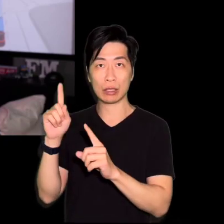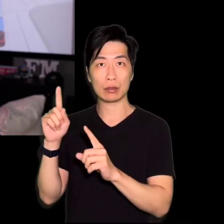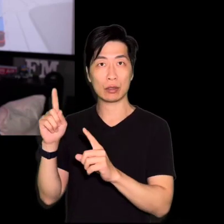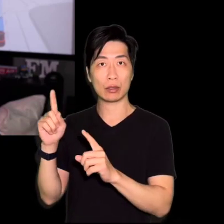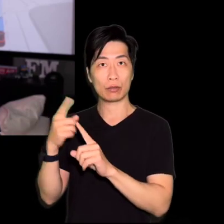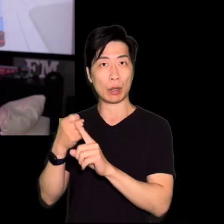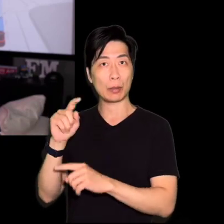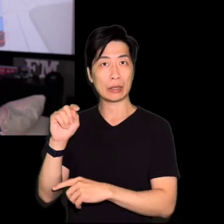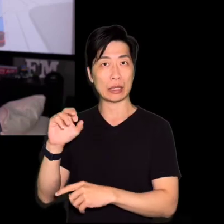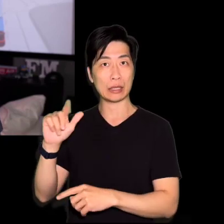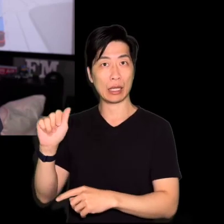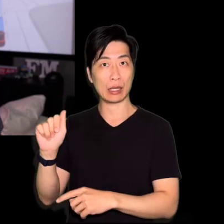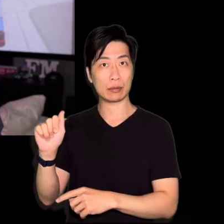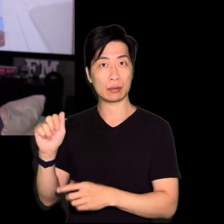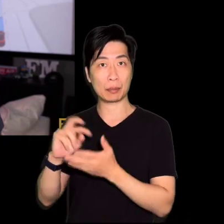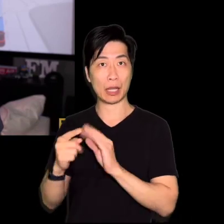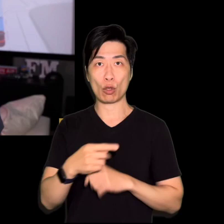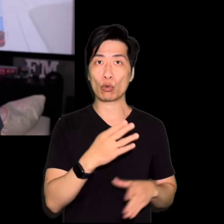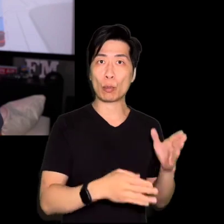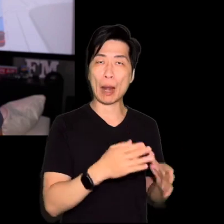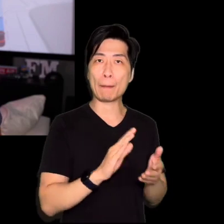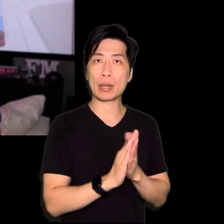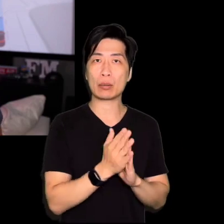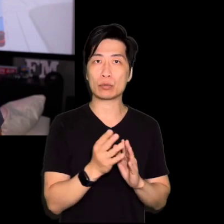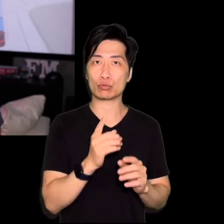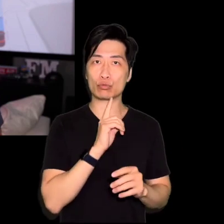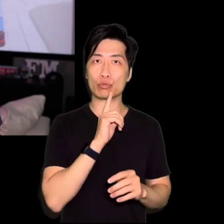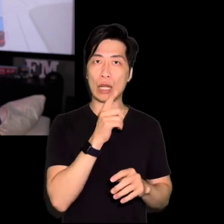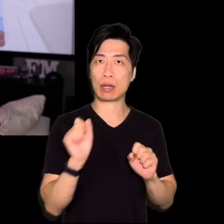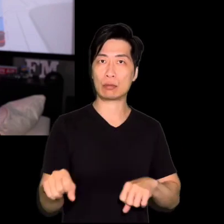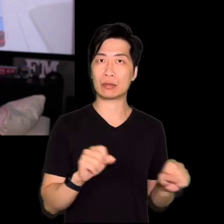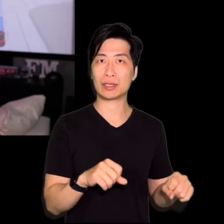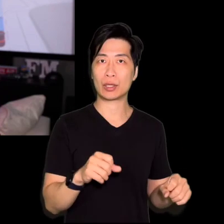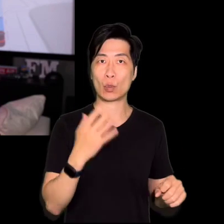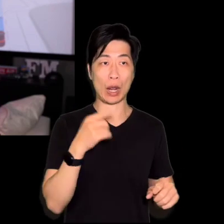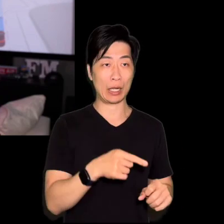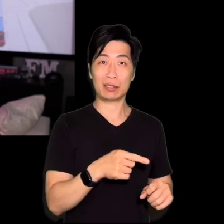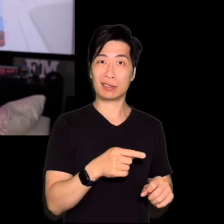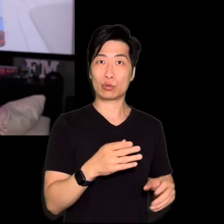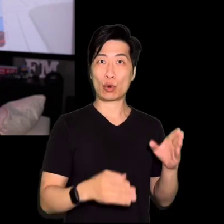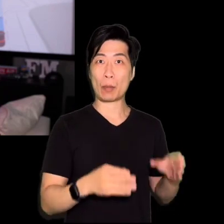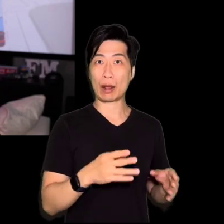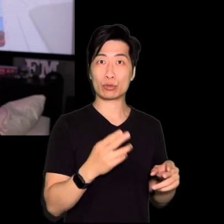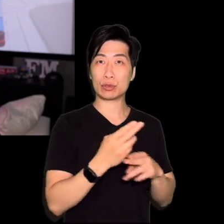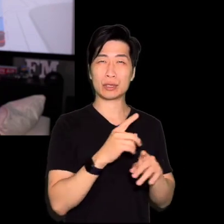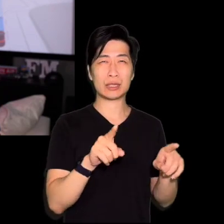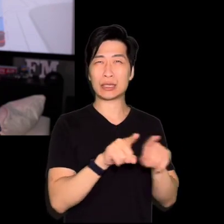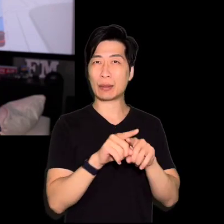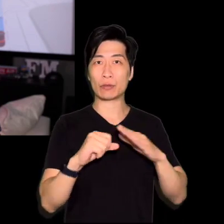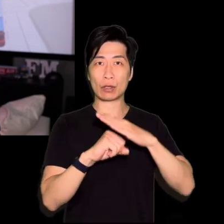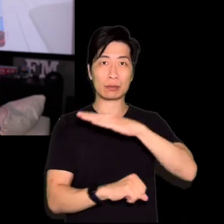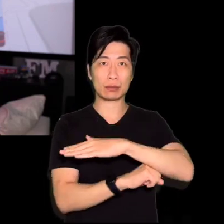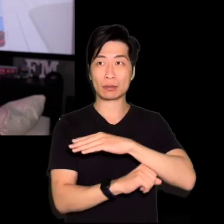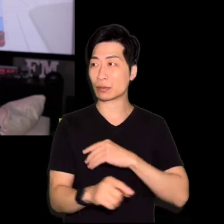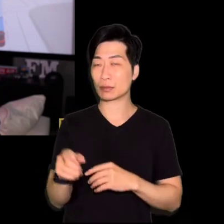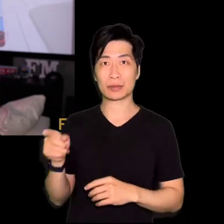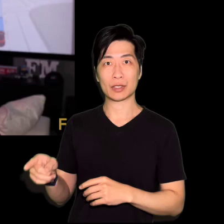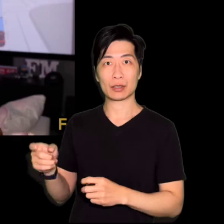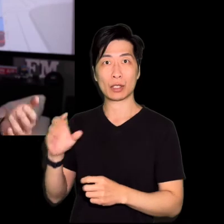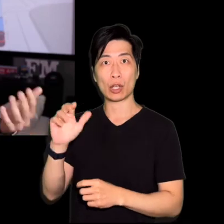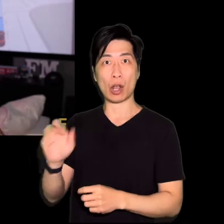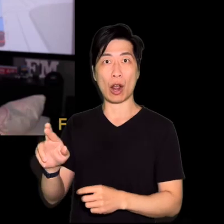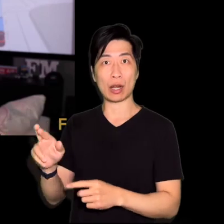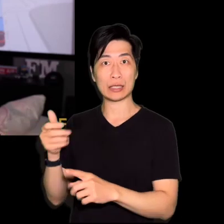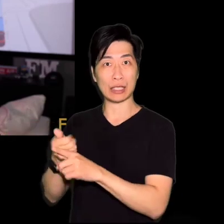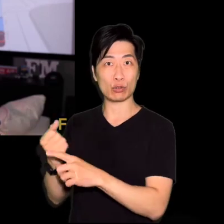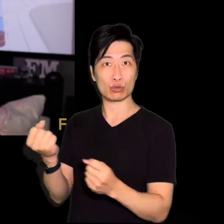from Tesla, then the humanoid robot becomes a reality, because the humanoid robot is using the same exact foundation that Tesla is using